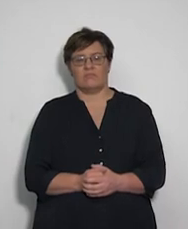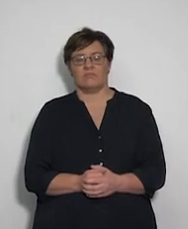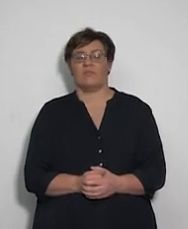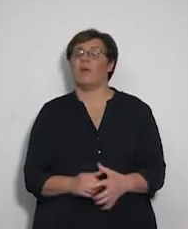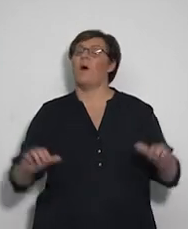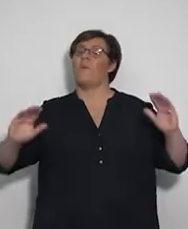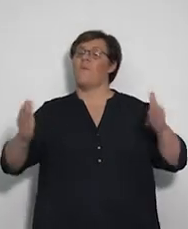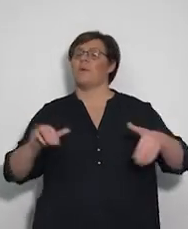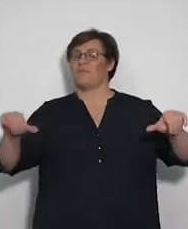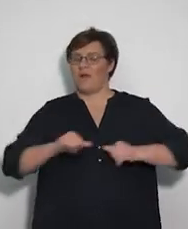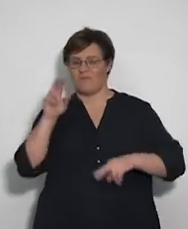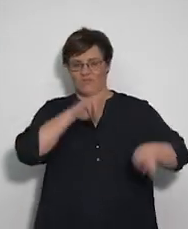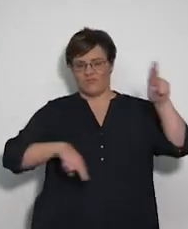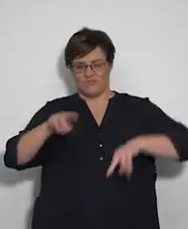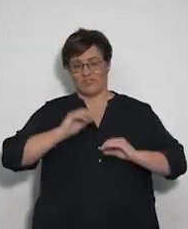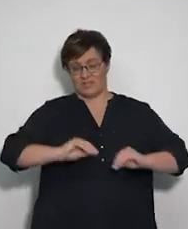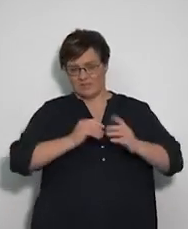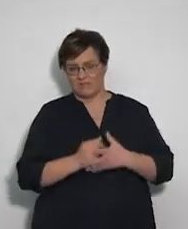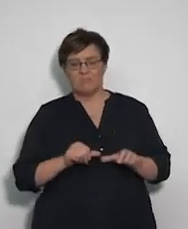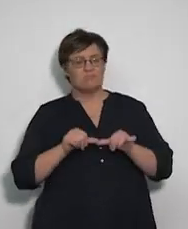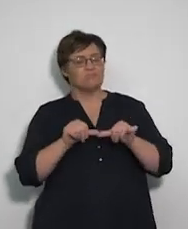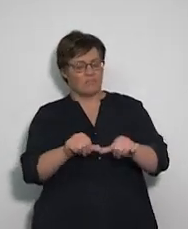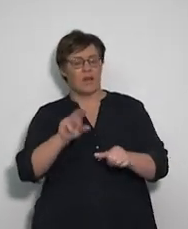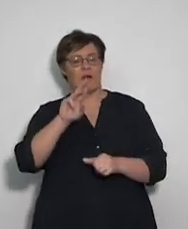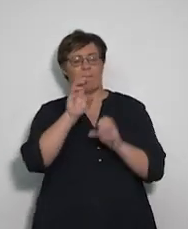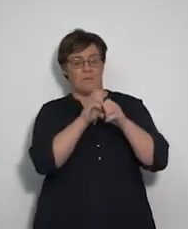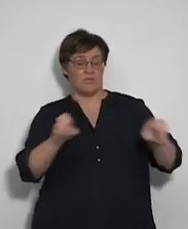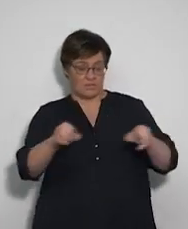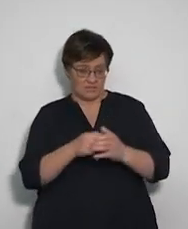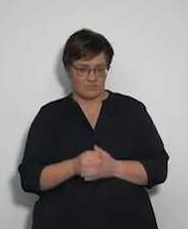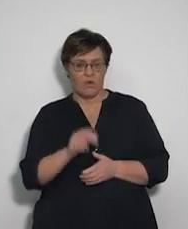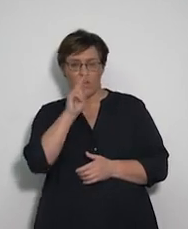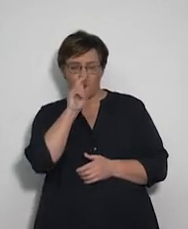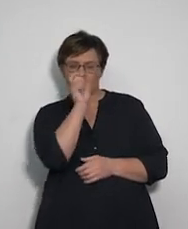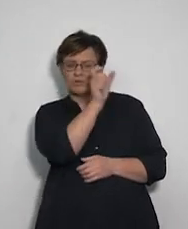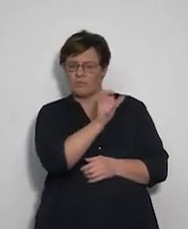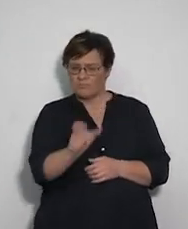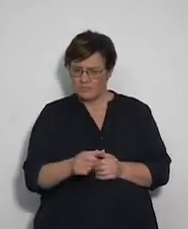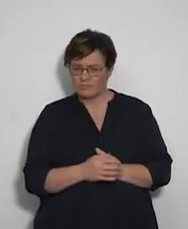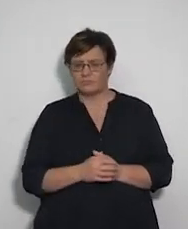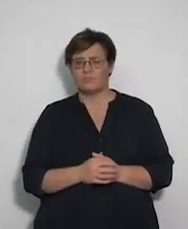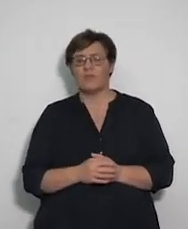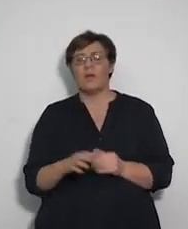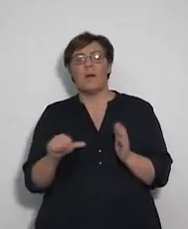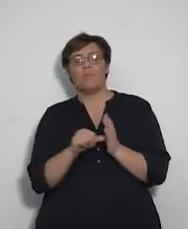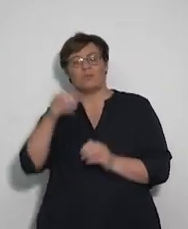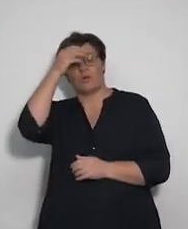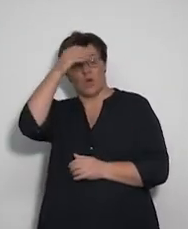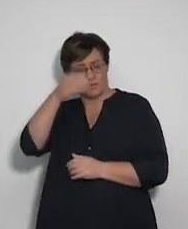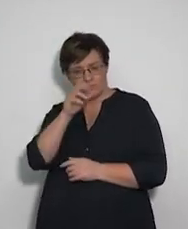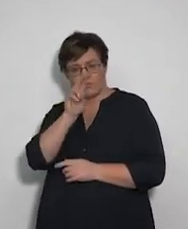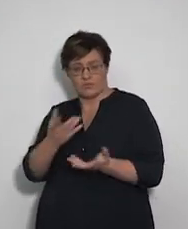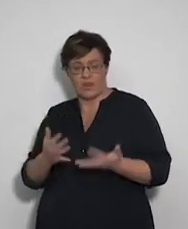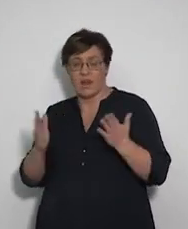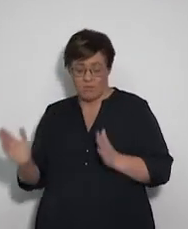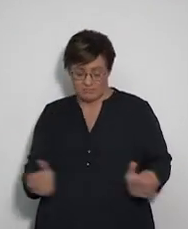Welcome back, life science learners, to our revision lesson. We continue to revise meiosis. We've looked at some terms, we've looked at the important